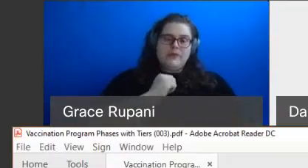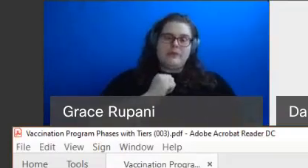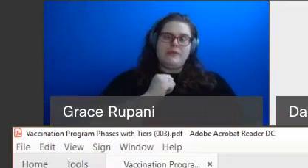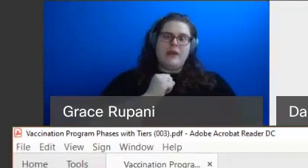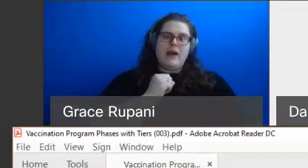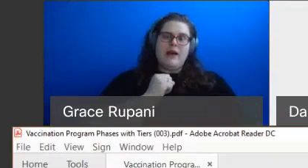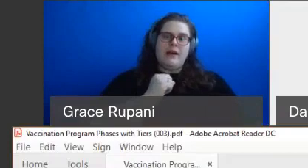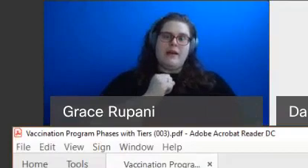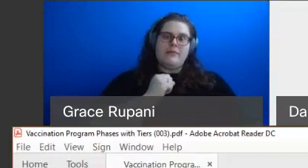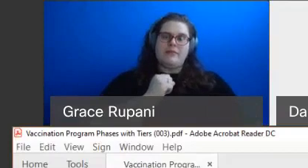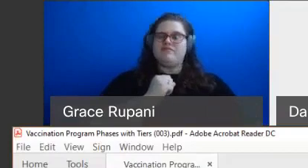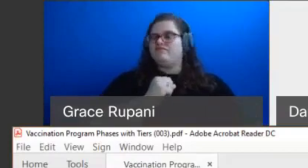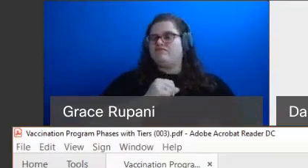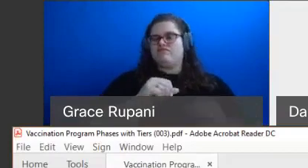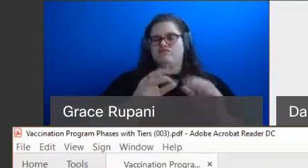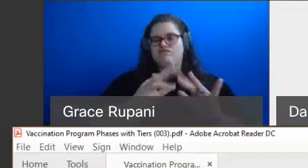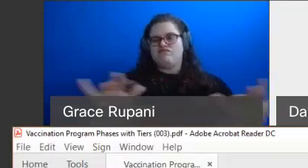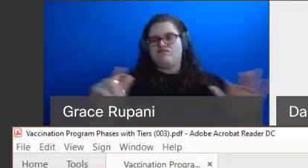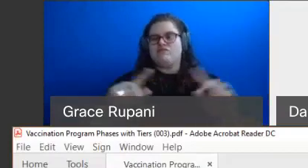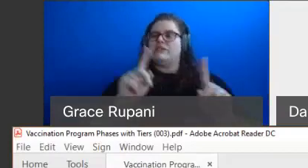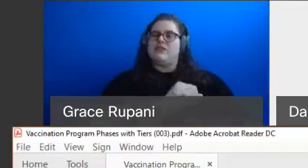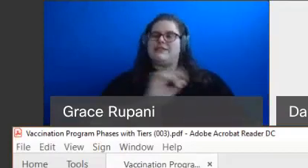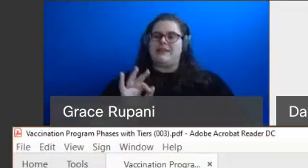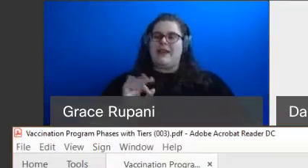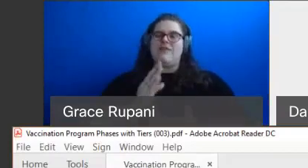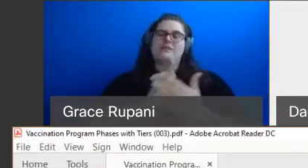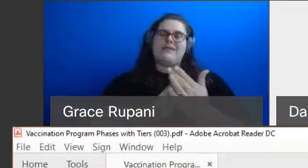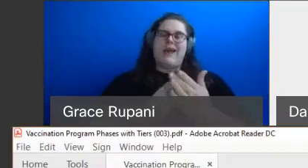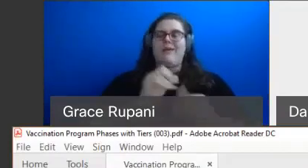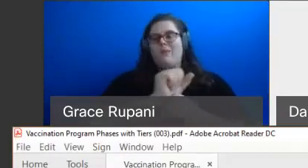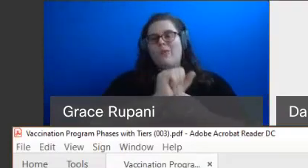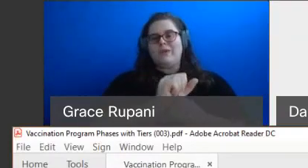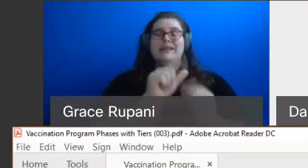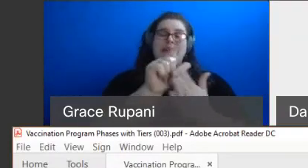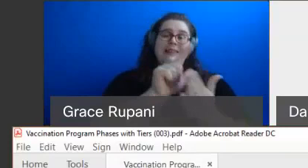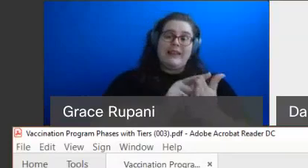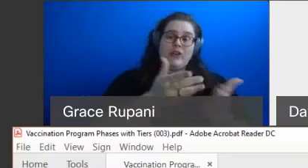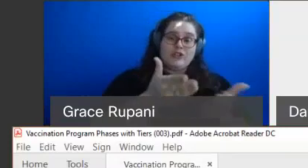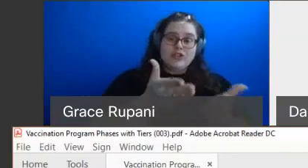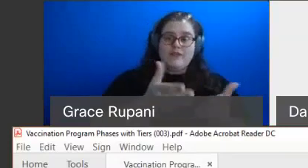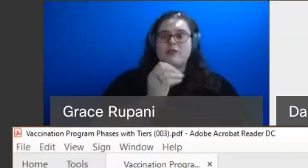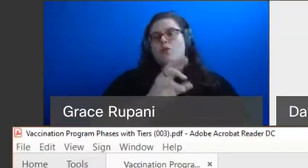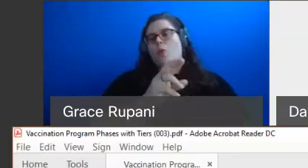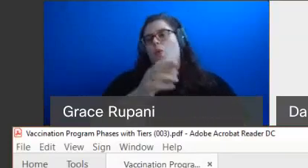a variety of different staff who work in courts or provide legal services,